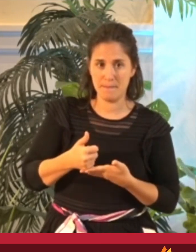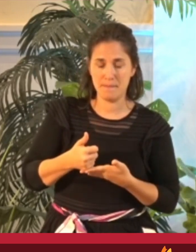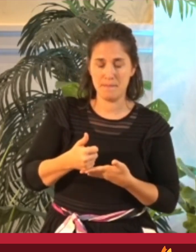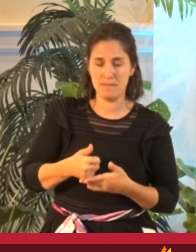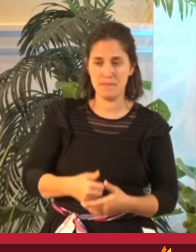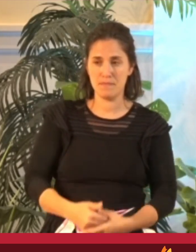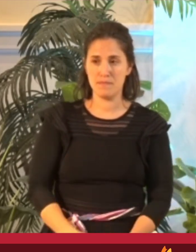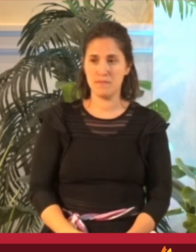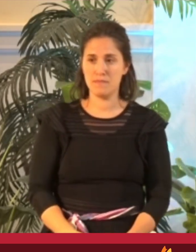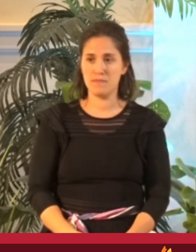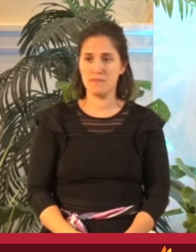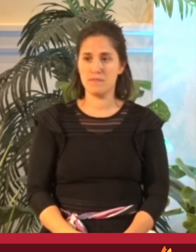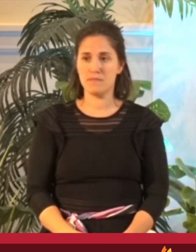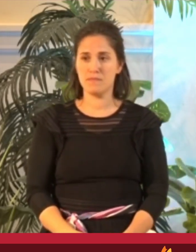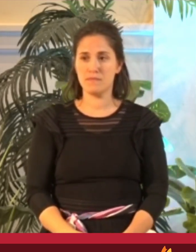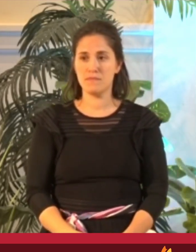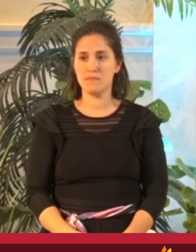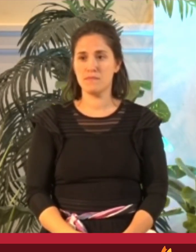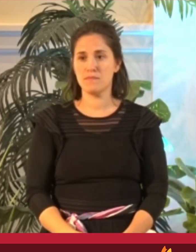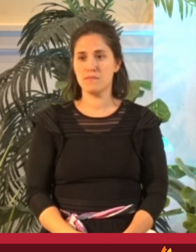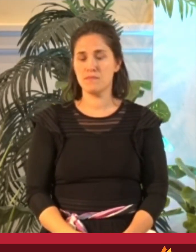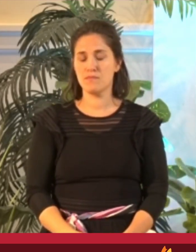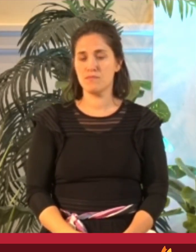whatever reason won't ask.